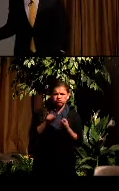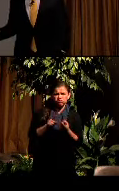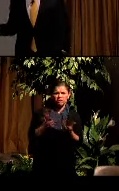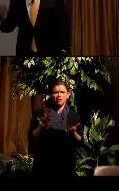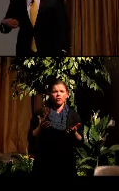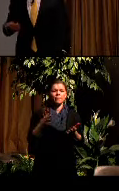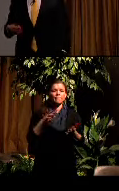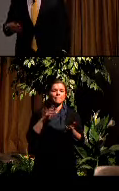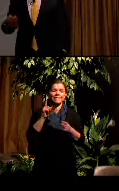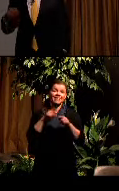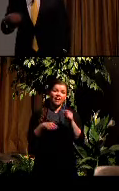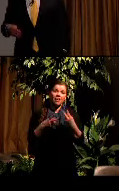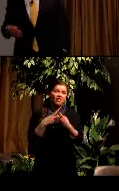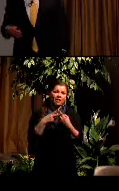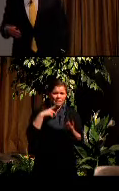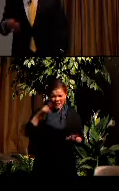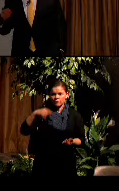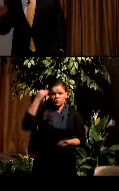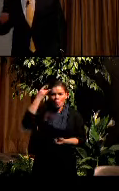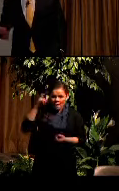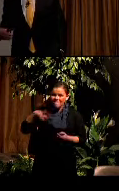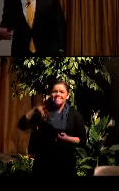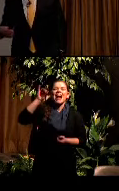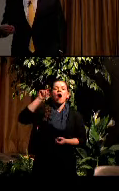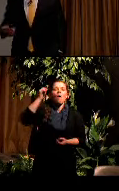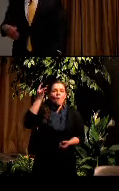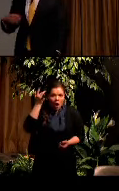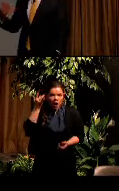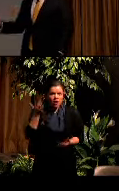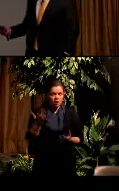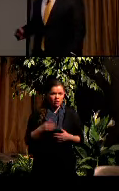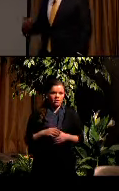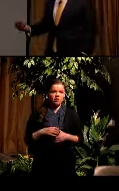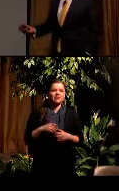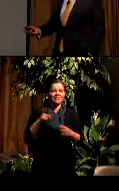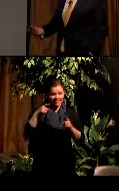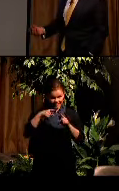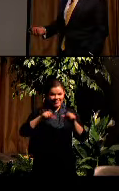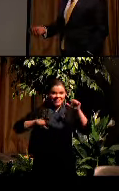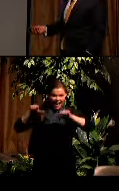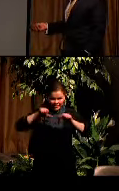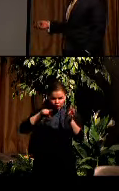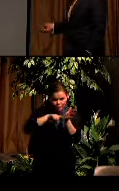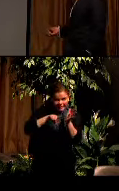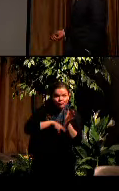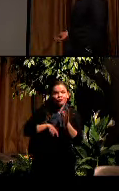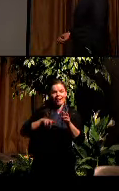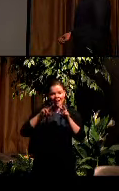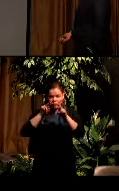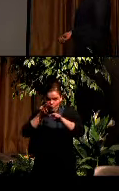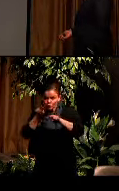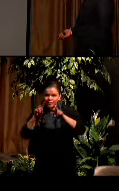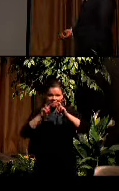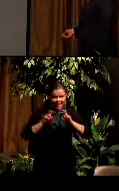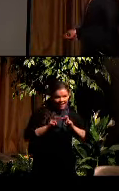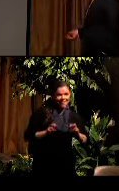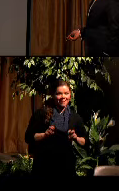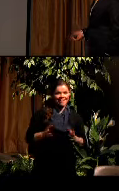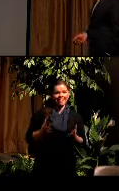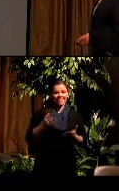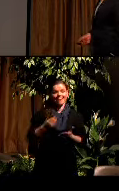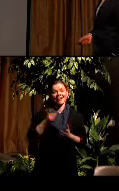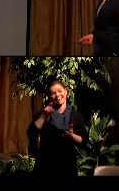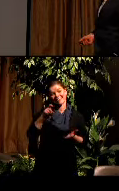do conservation. That requires science. That requires monitoring. And we have to continue to invest in this fundamental